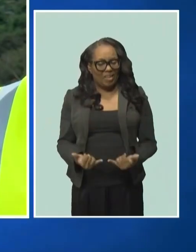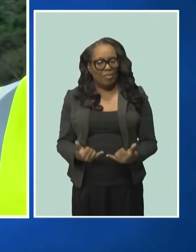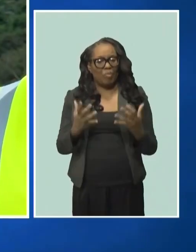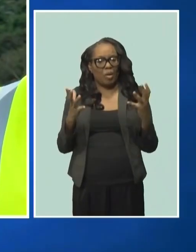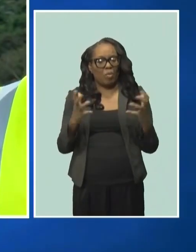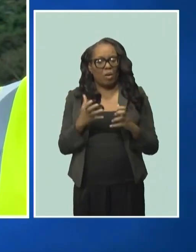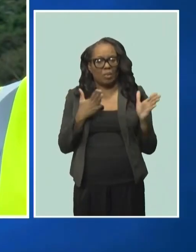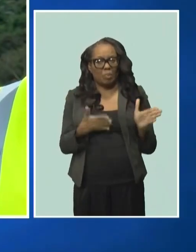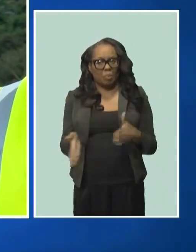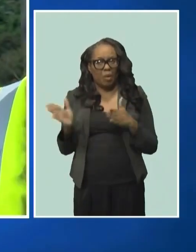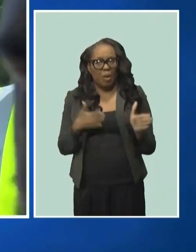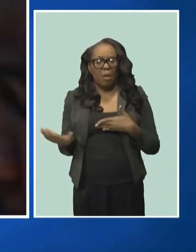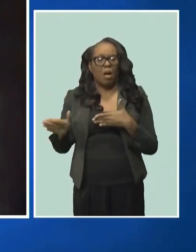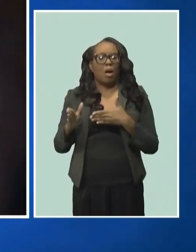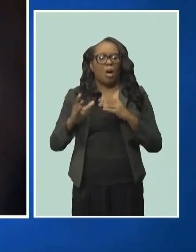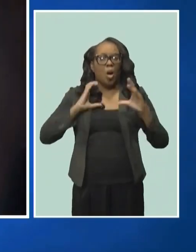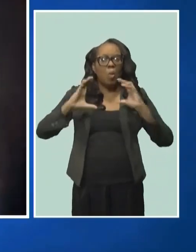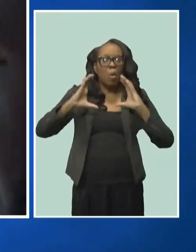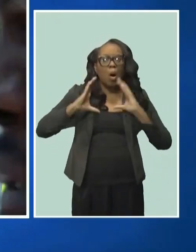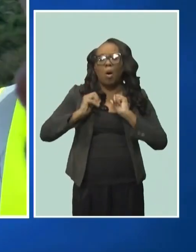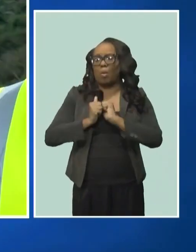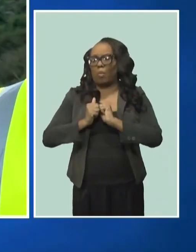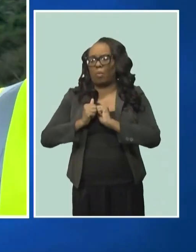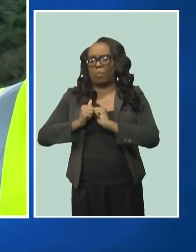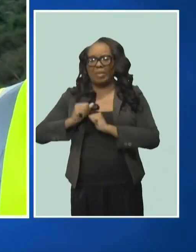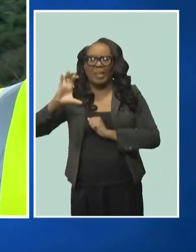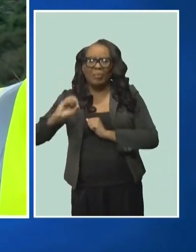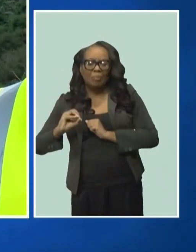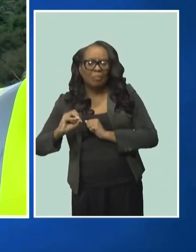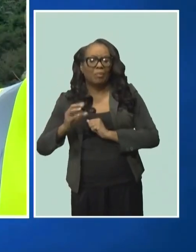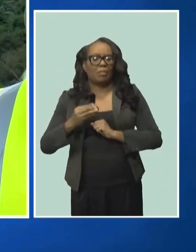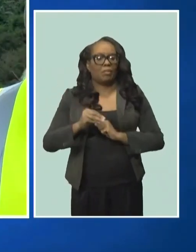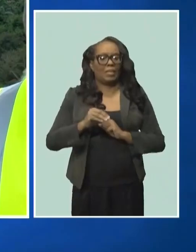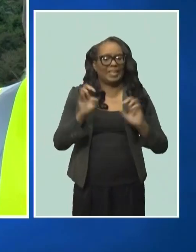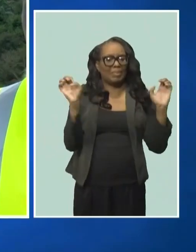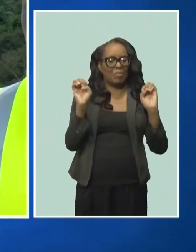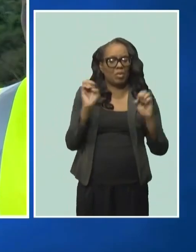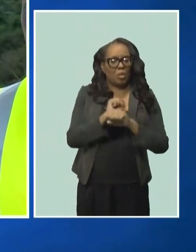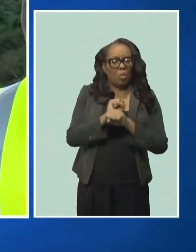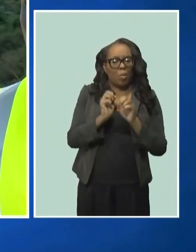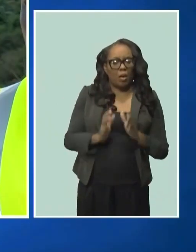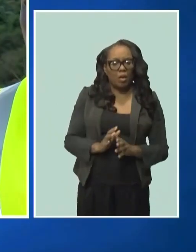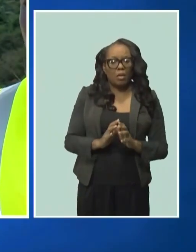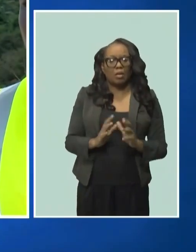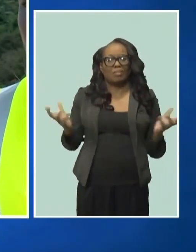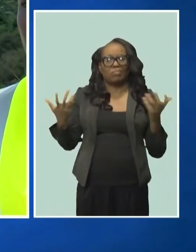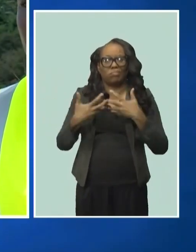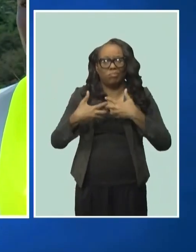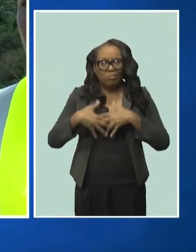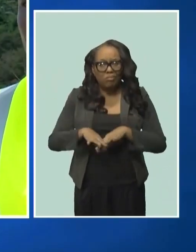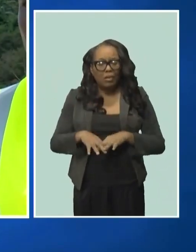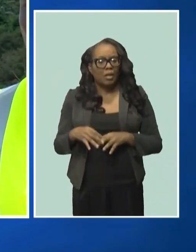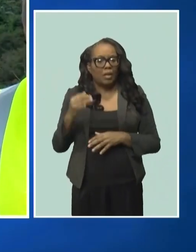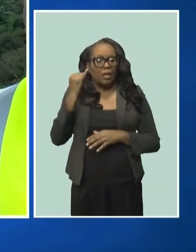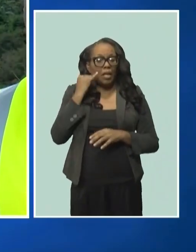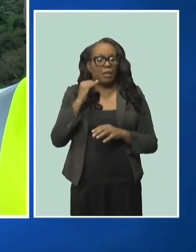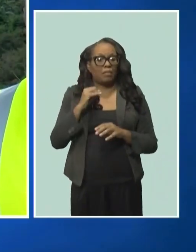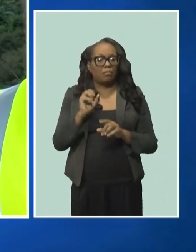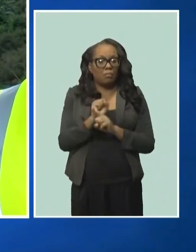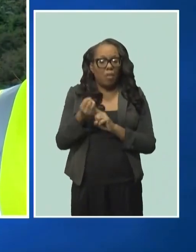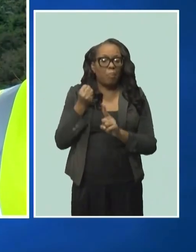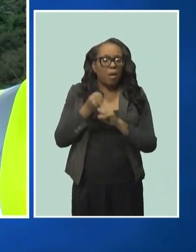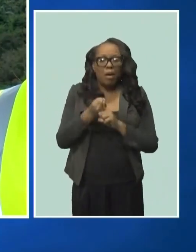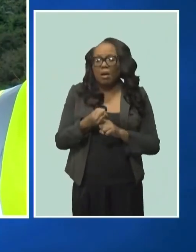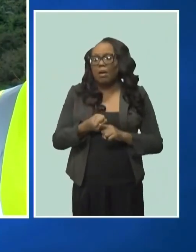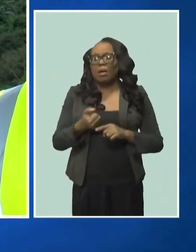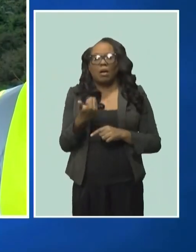communication between the emergency services and the Complant workers who are resident on site. So if there's a situation where we need any